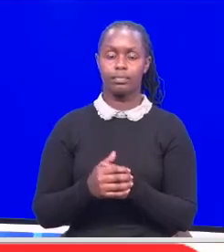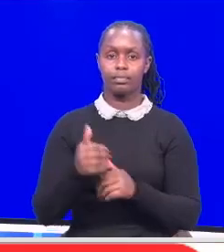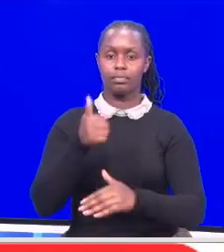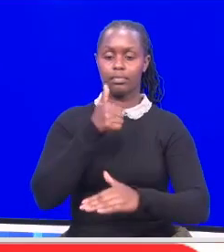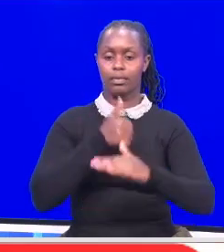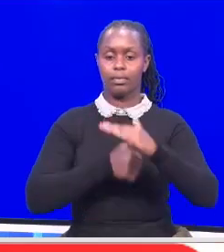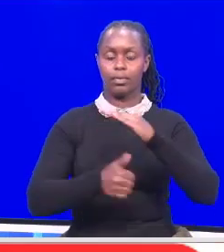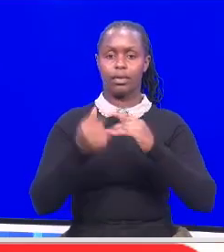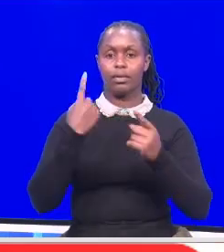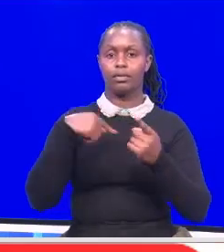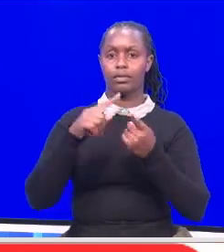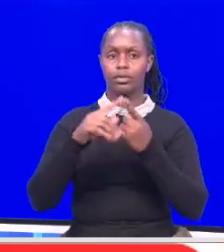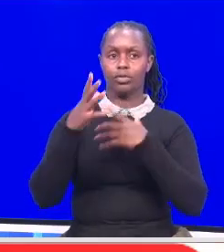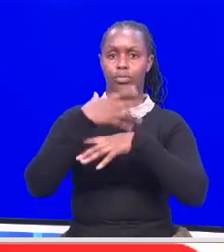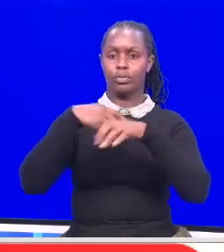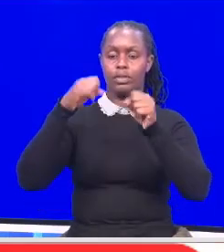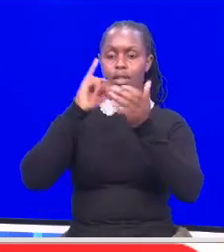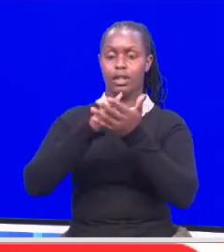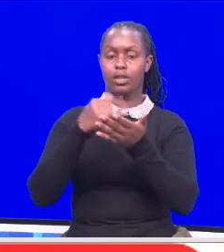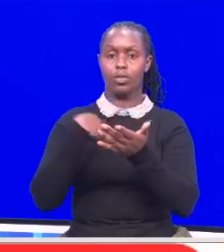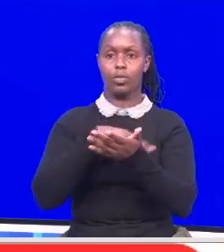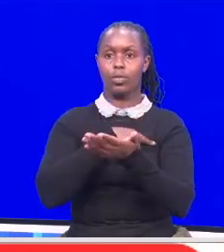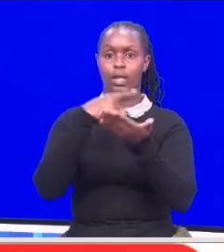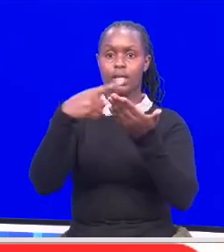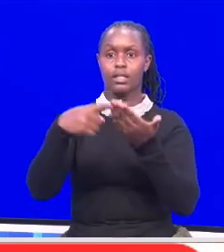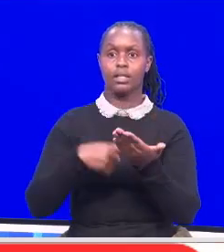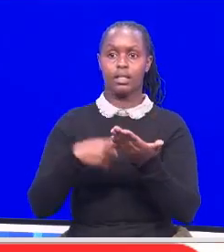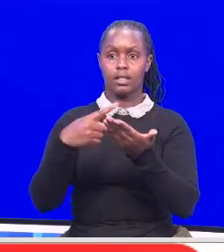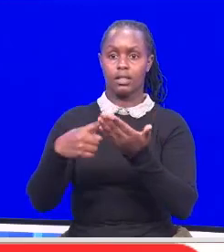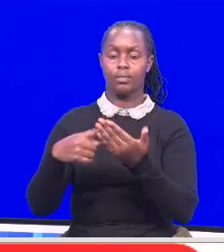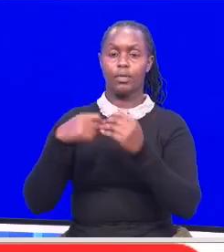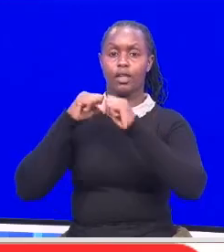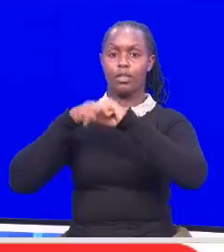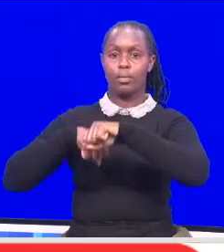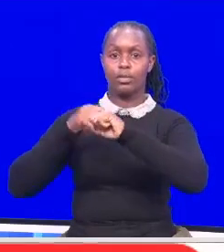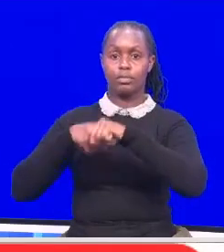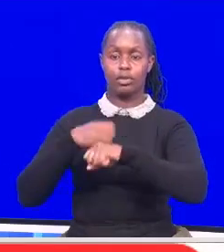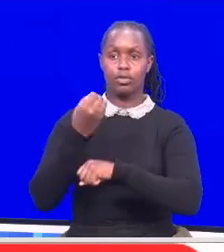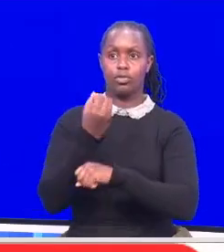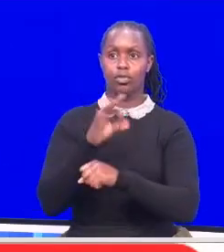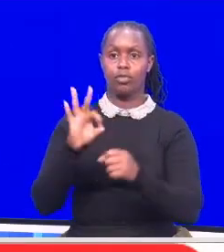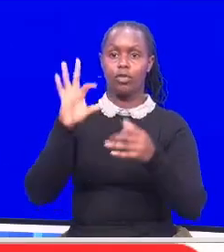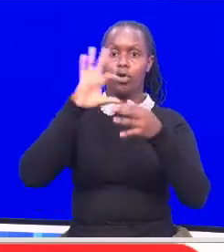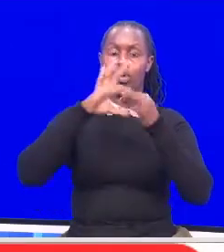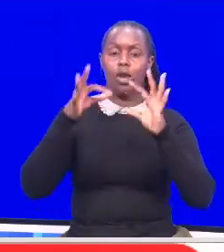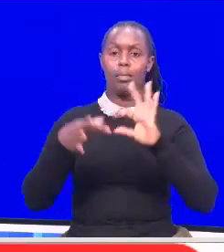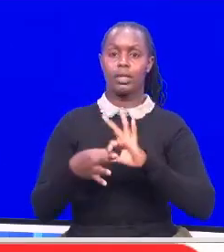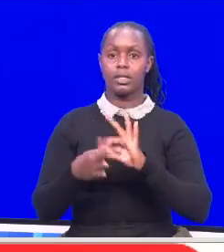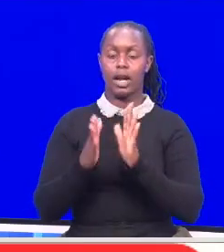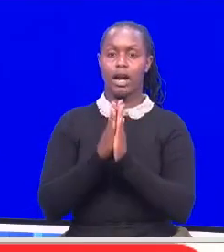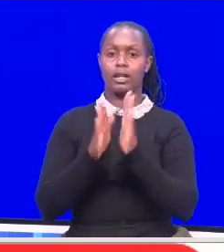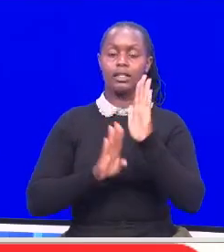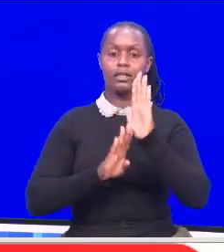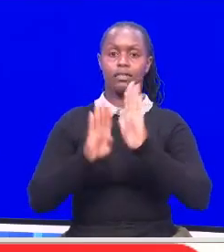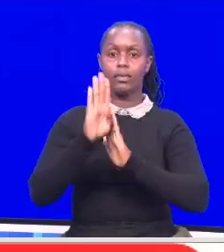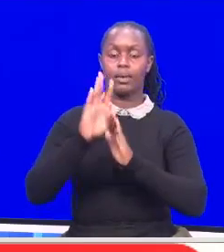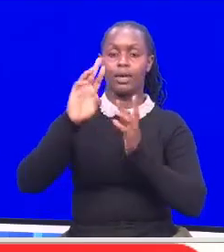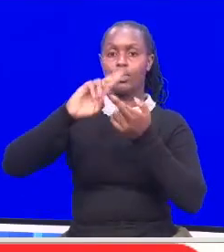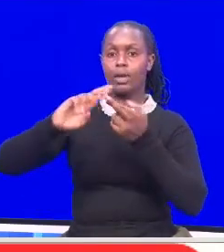of presidents, will discuss the possibilities of cooperation and developing